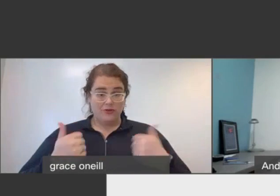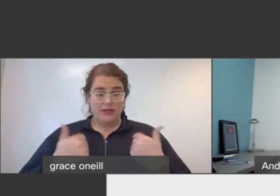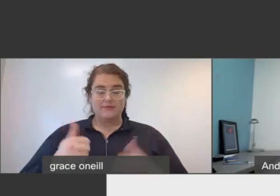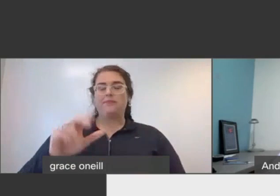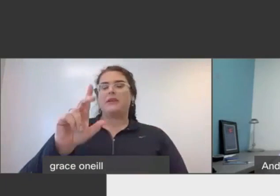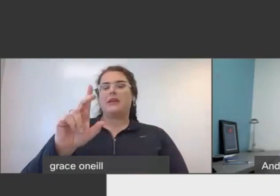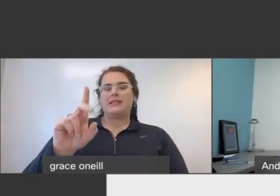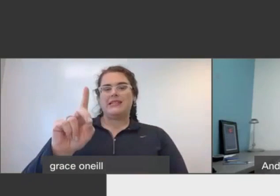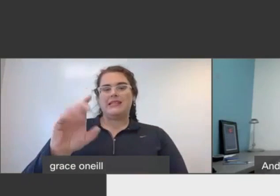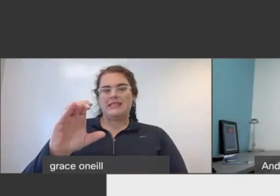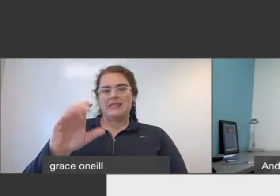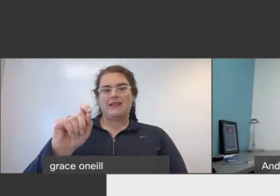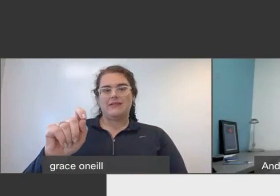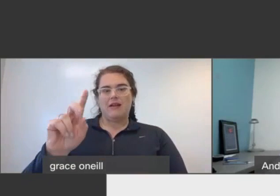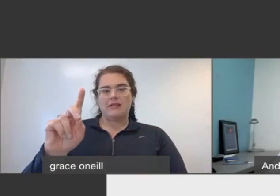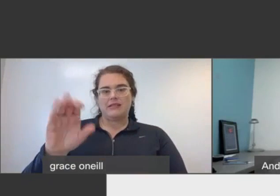ddc.dc.gov.